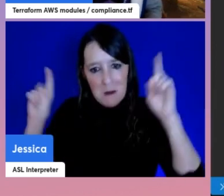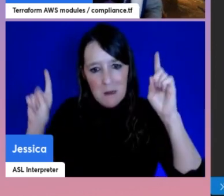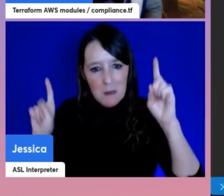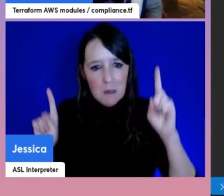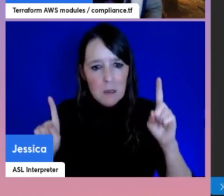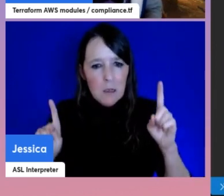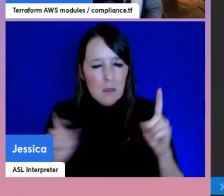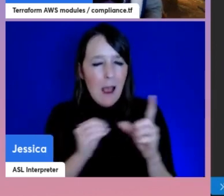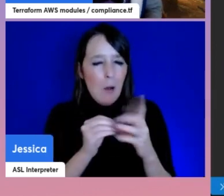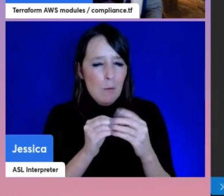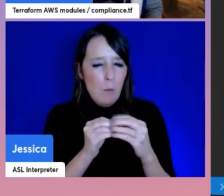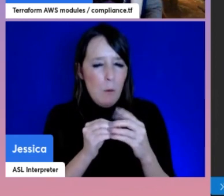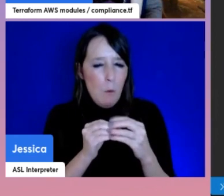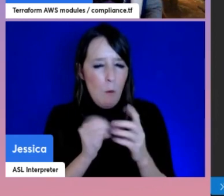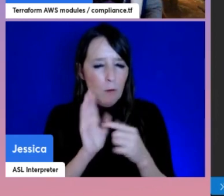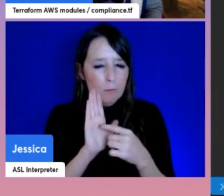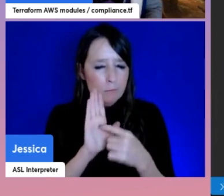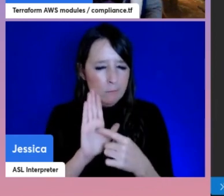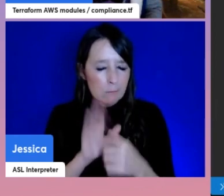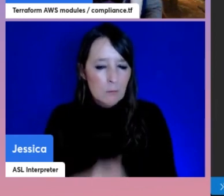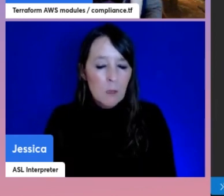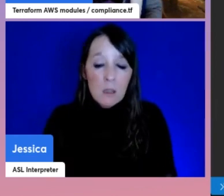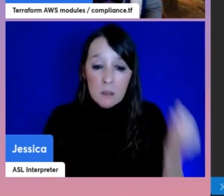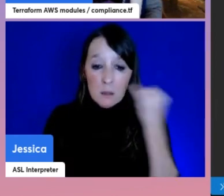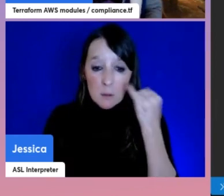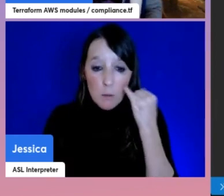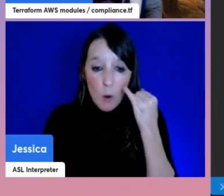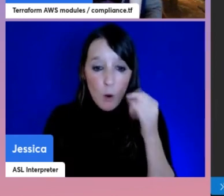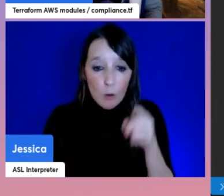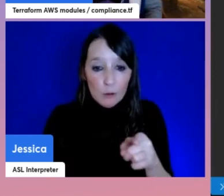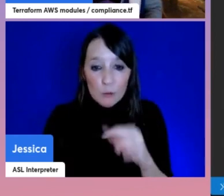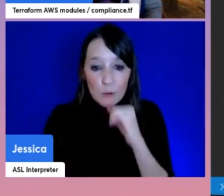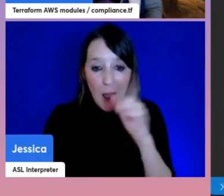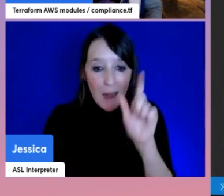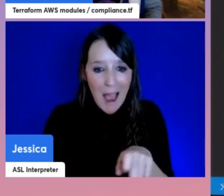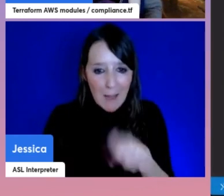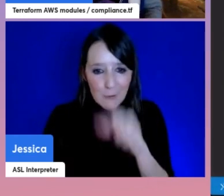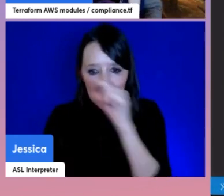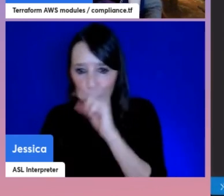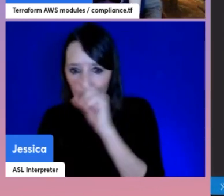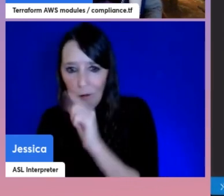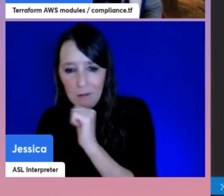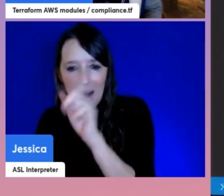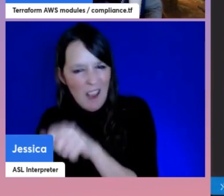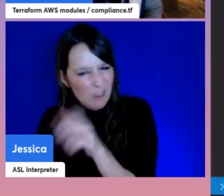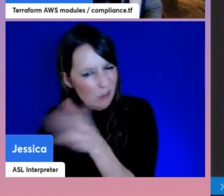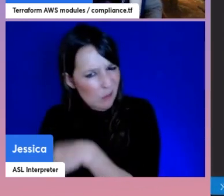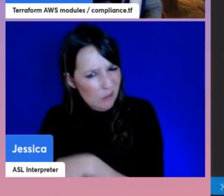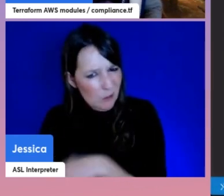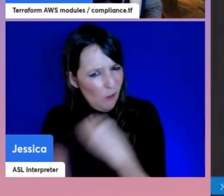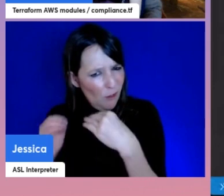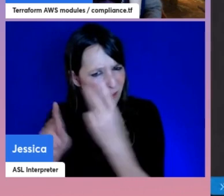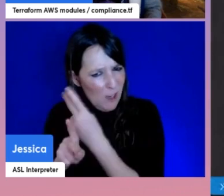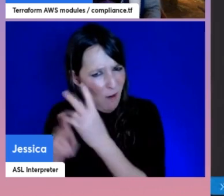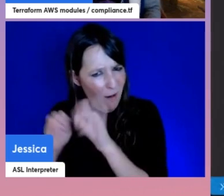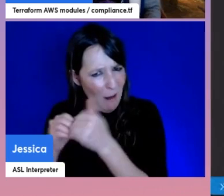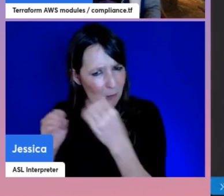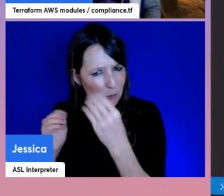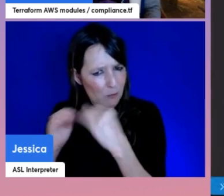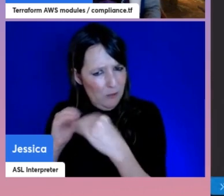if you wouldn't have to even look into Google and figure out how to fix certain things,